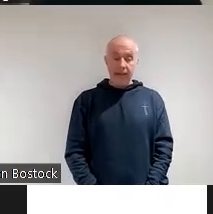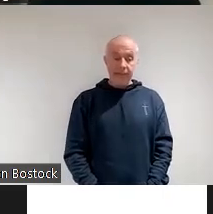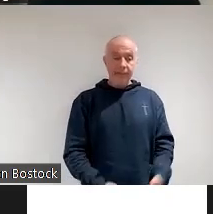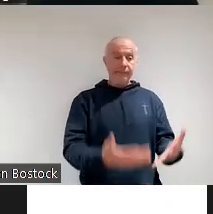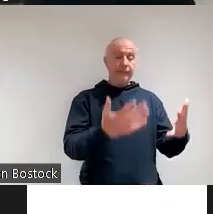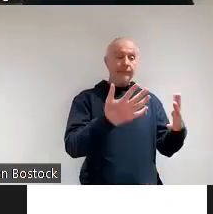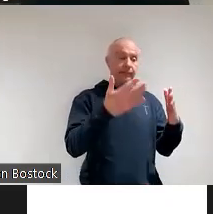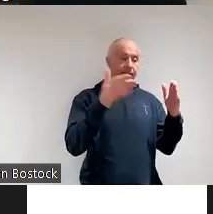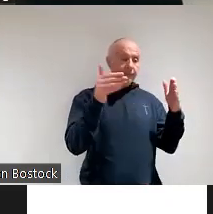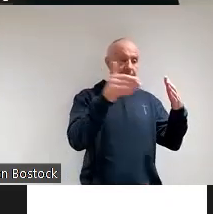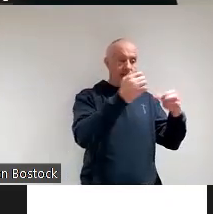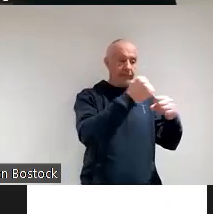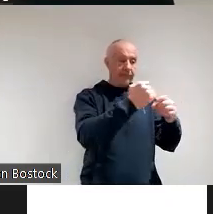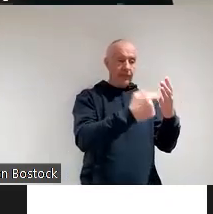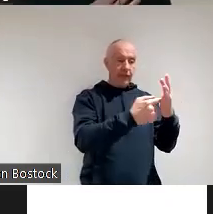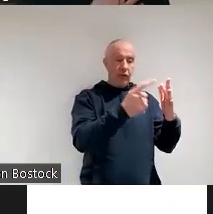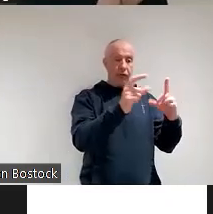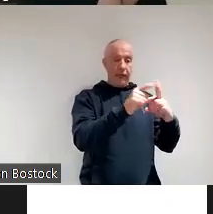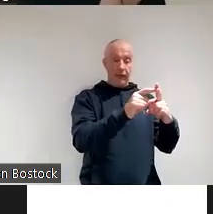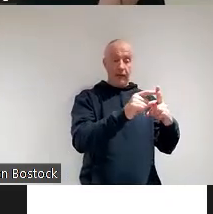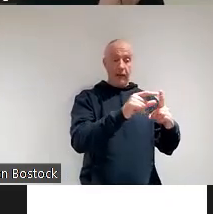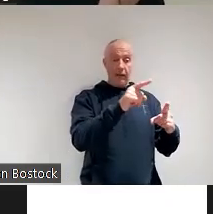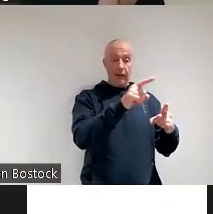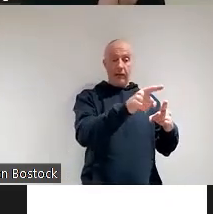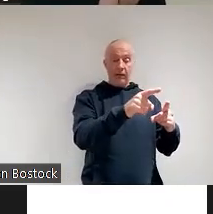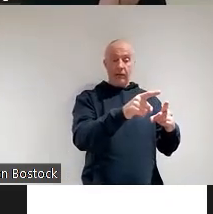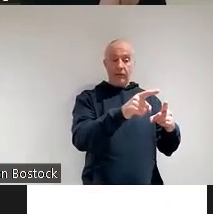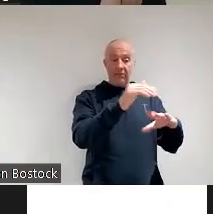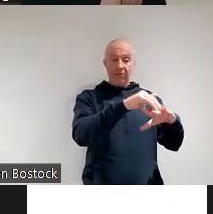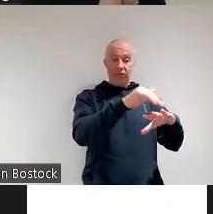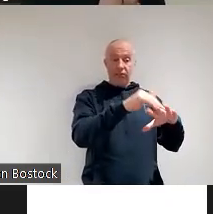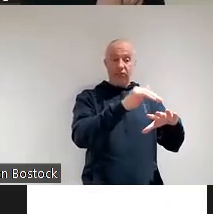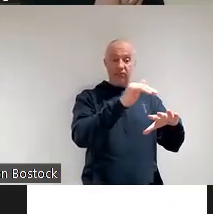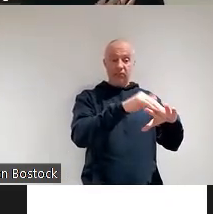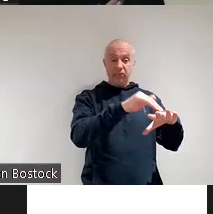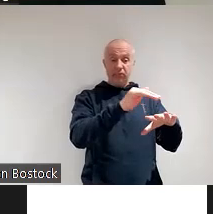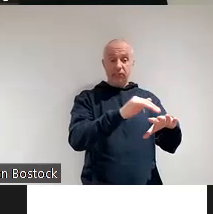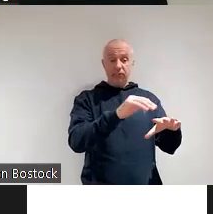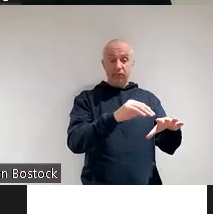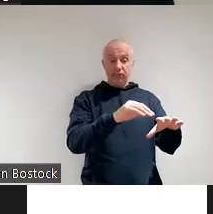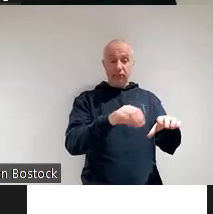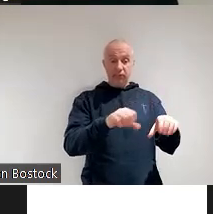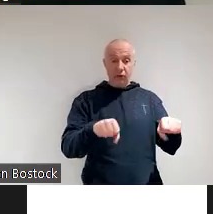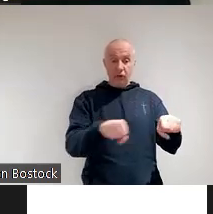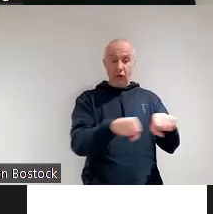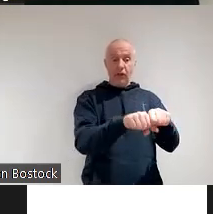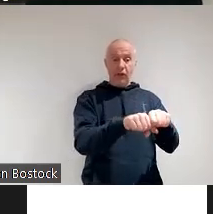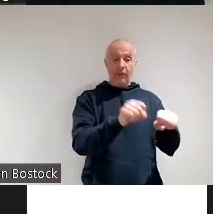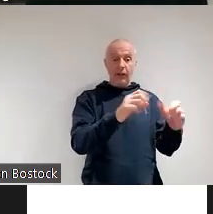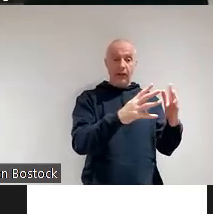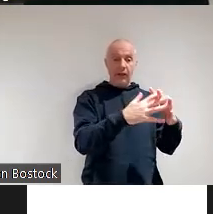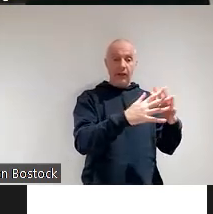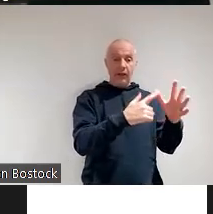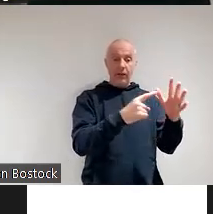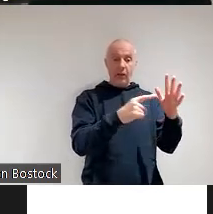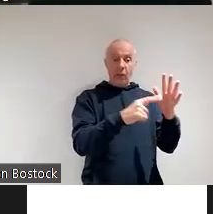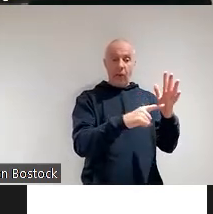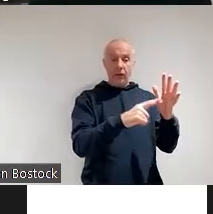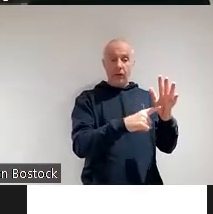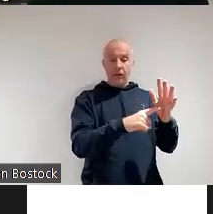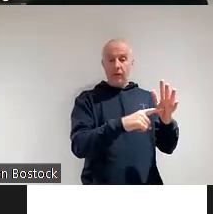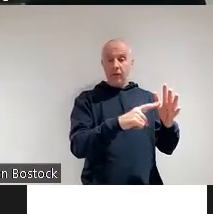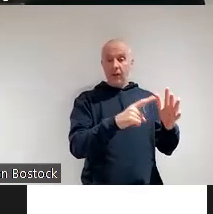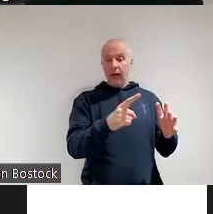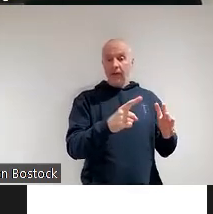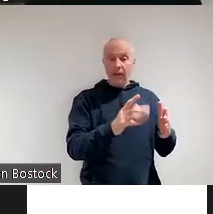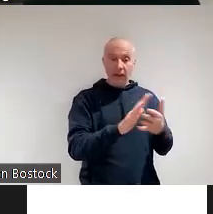the impact on the chargers, for example, the grid voltage is not pure sinusoidal waveforms, right? They have harmonics in